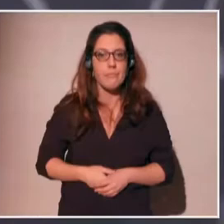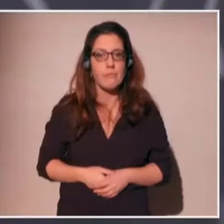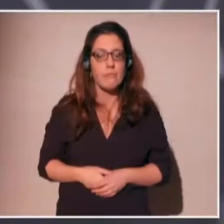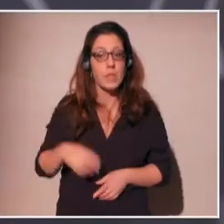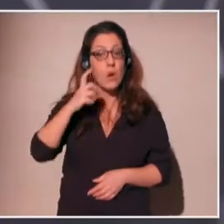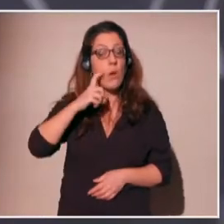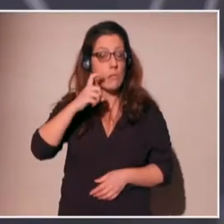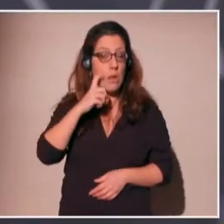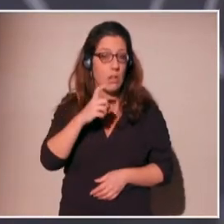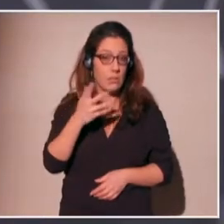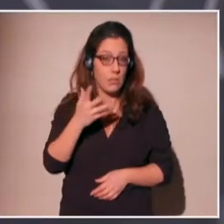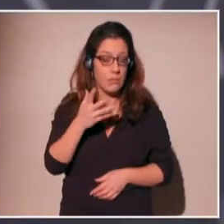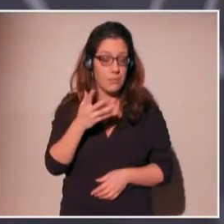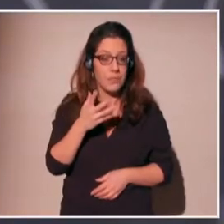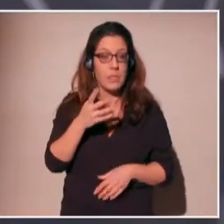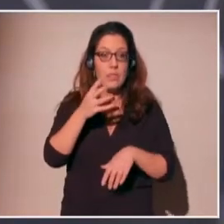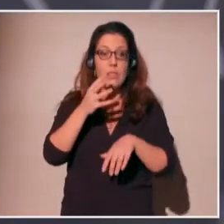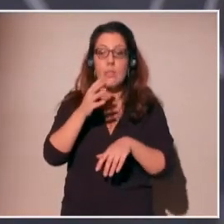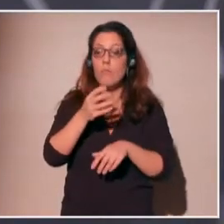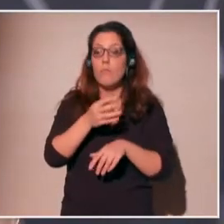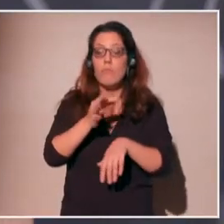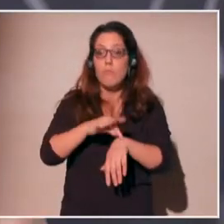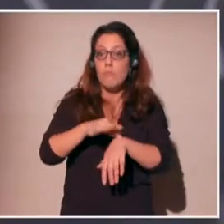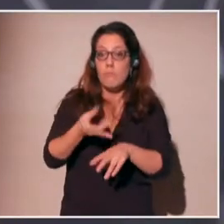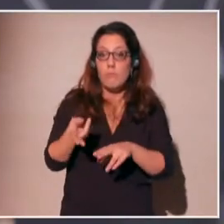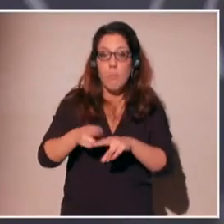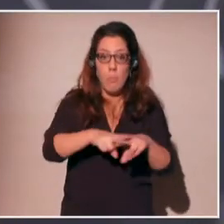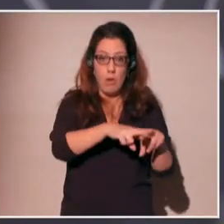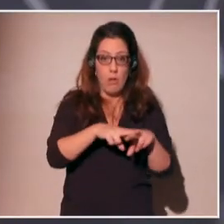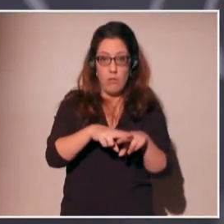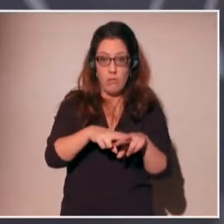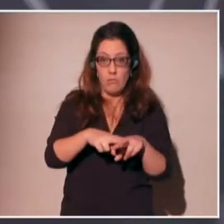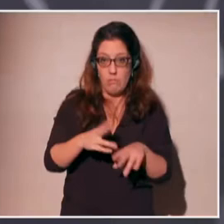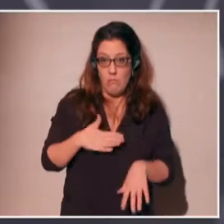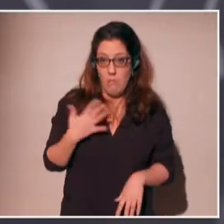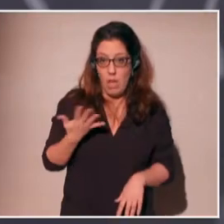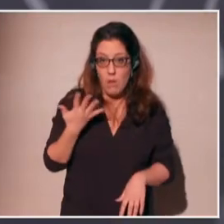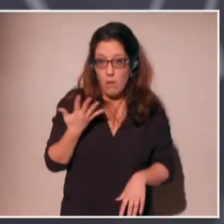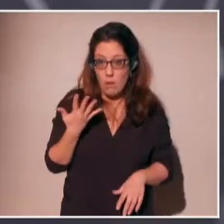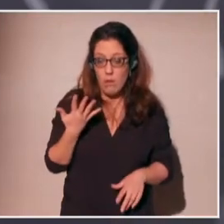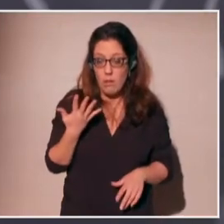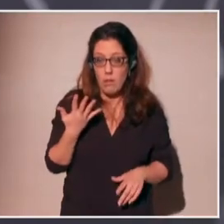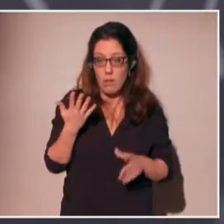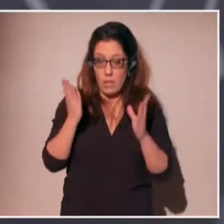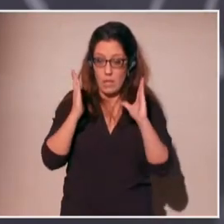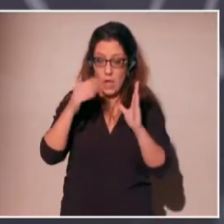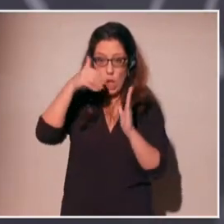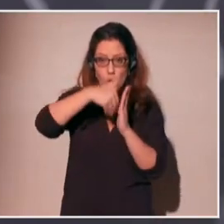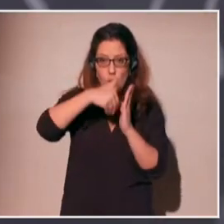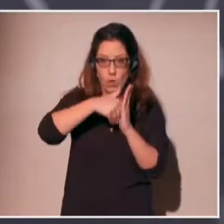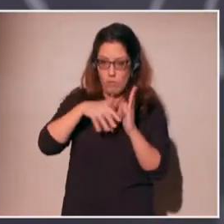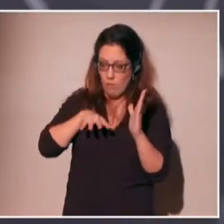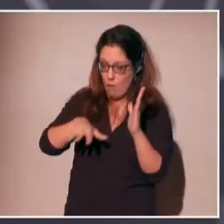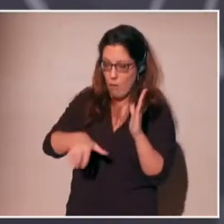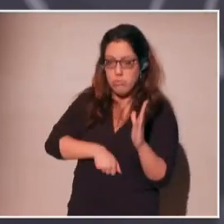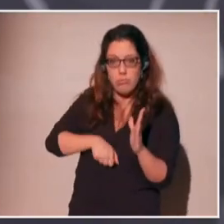is hospital-acquired infection caused by a lack of hand hygiene practice. And it's very, very hard